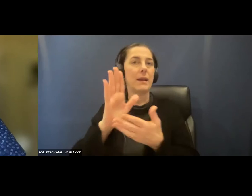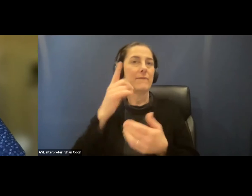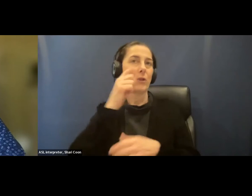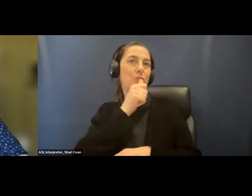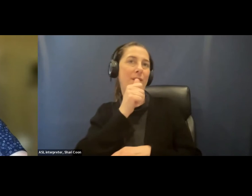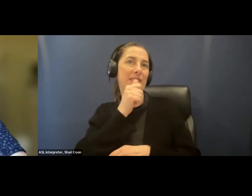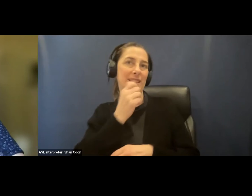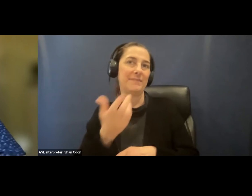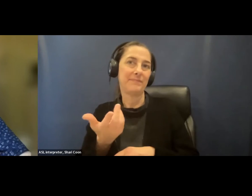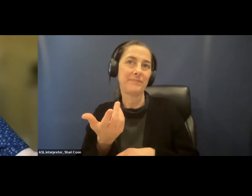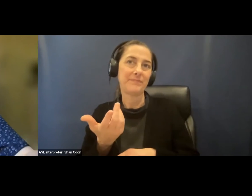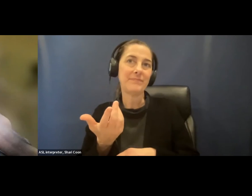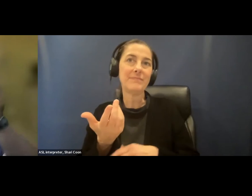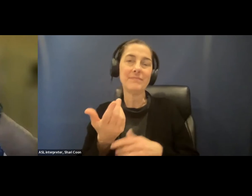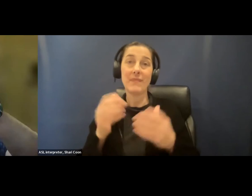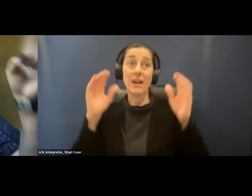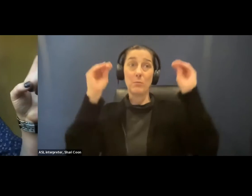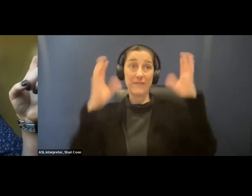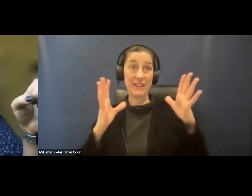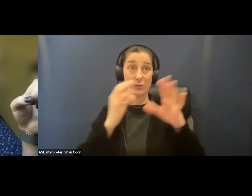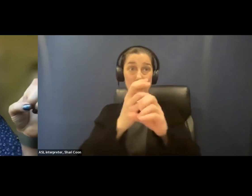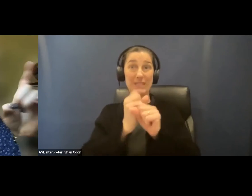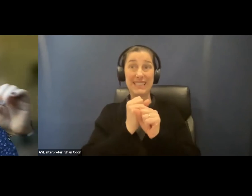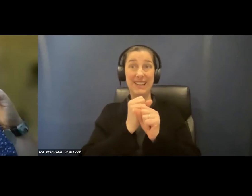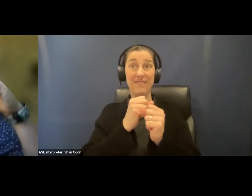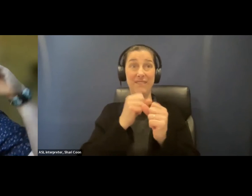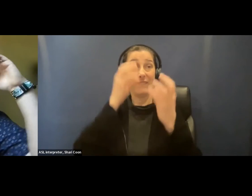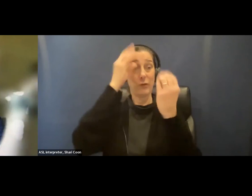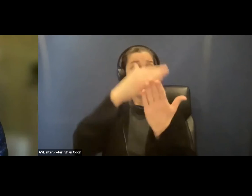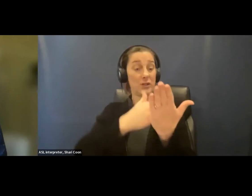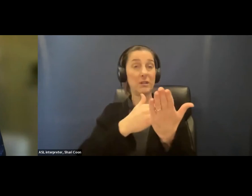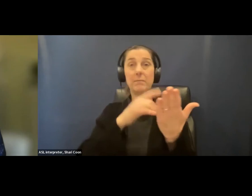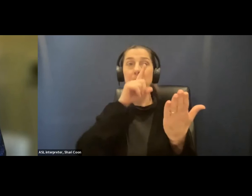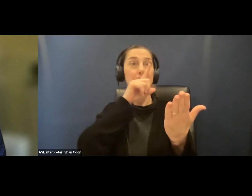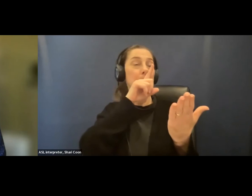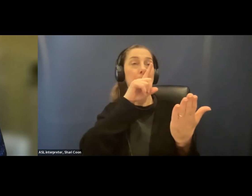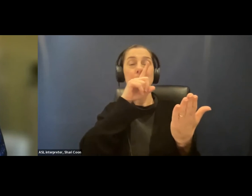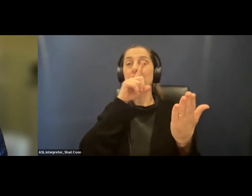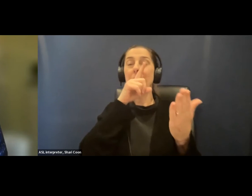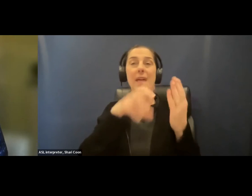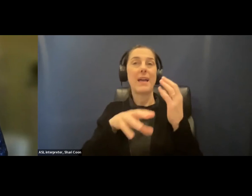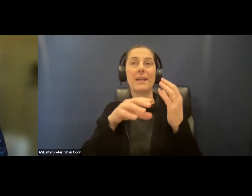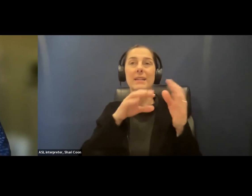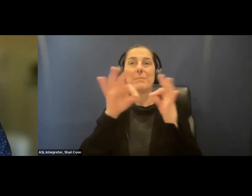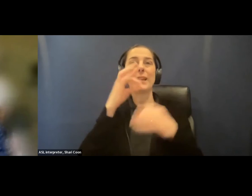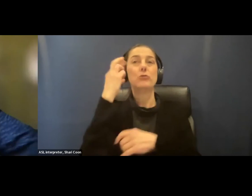are notified about don't include rationale, if that makes sense. So you'll say you have extended time, but it won't say because